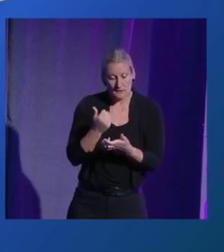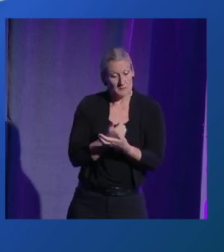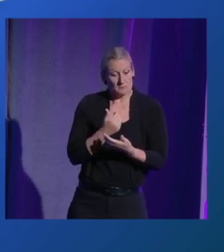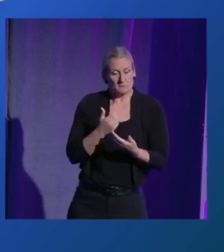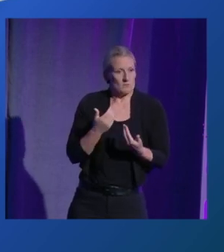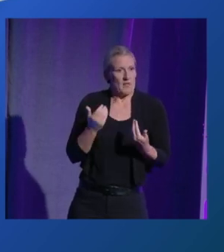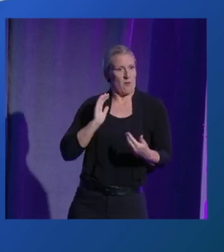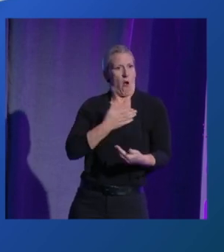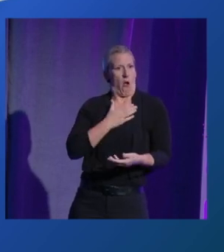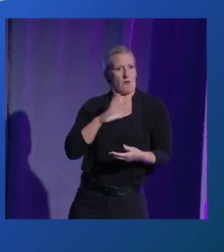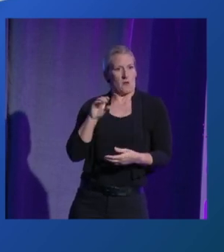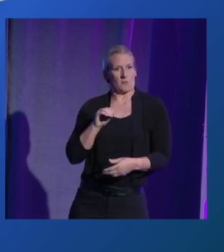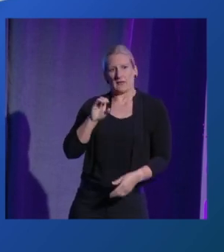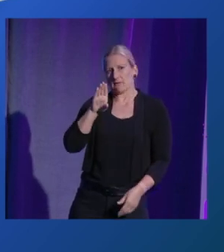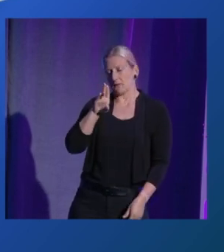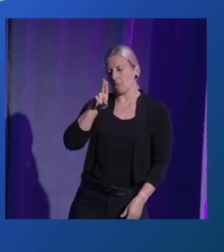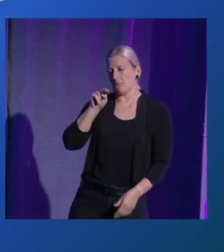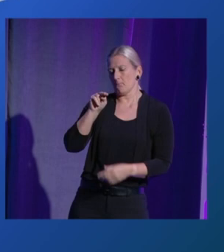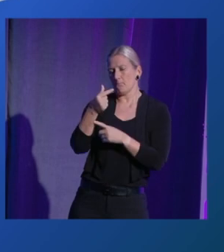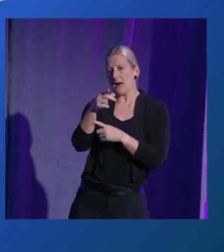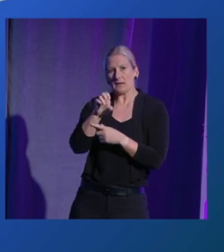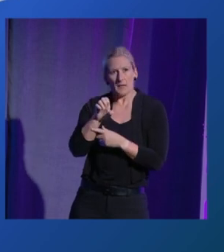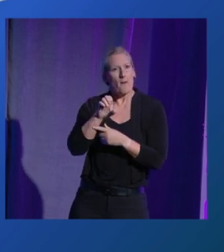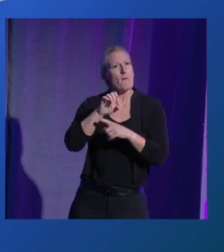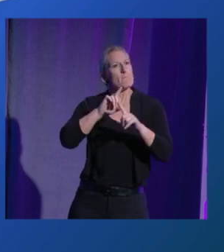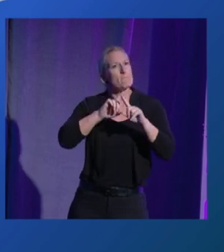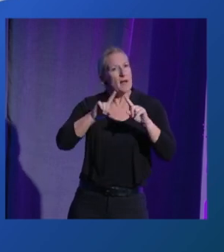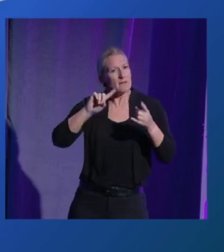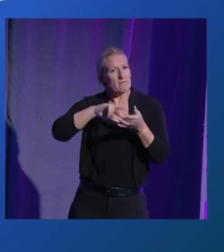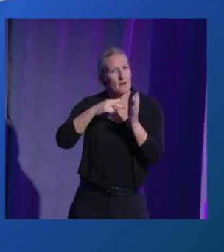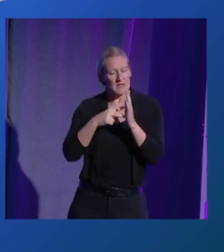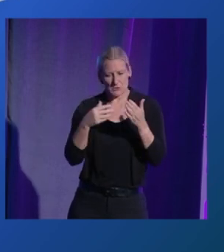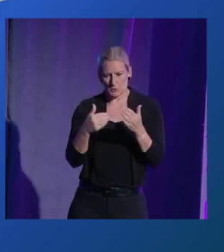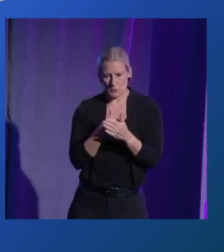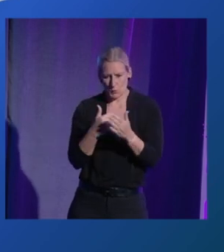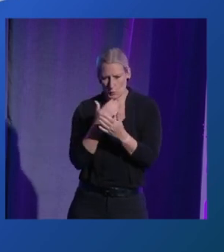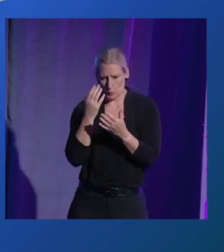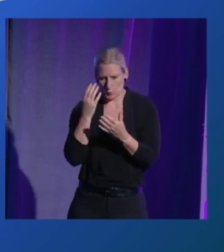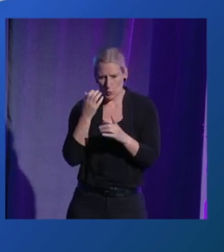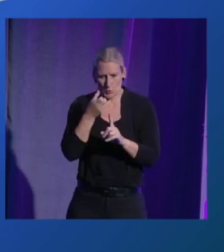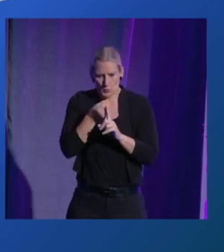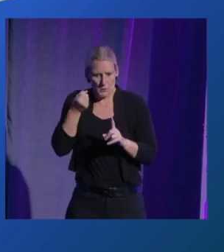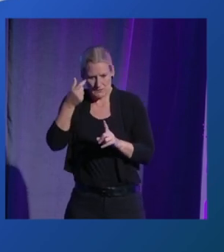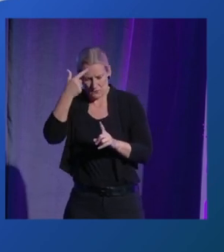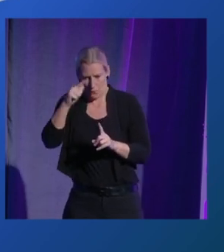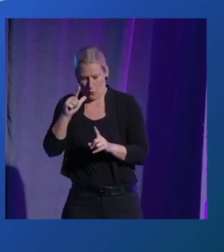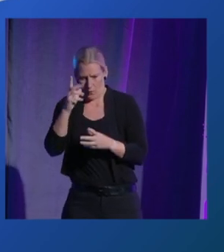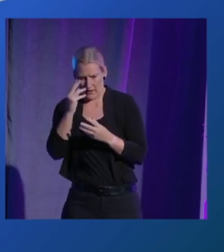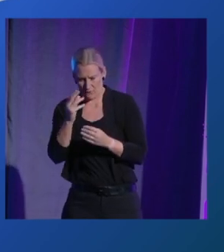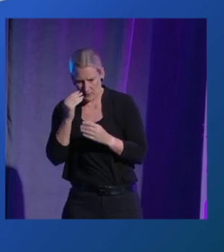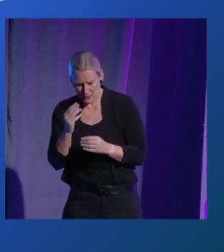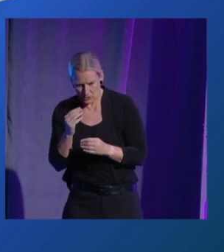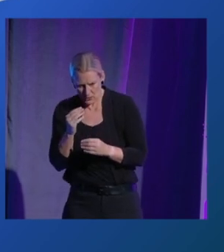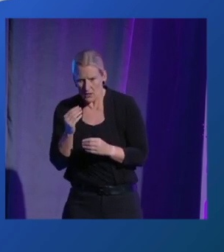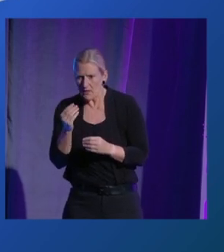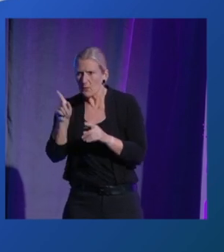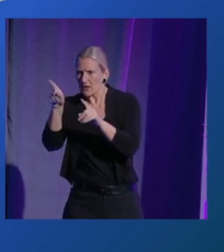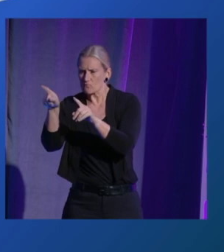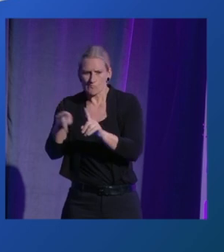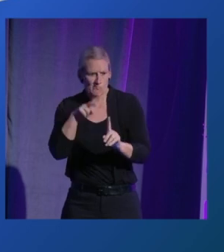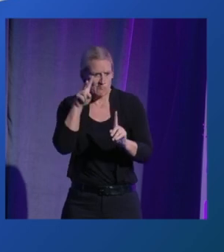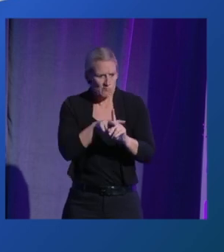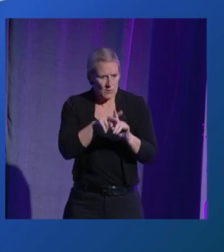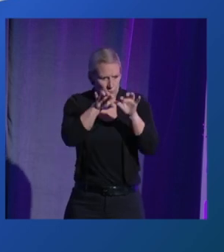what this brings is a really a new sources of of insight and information that we can plug into a trading system that helps us understand